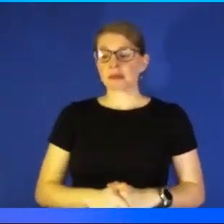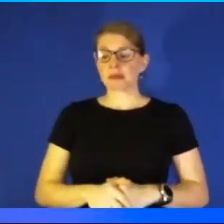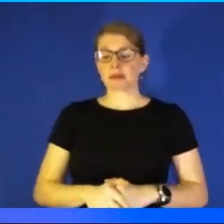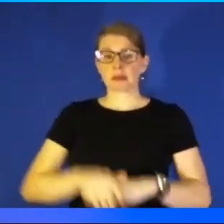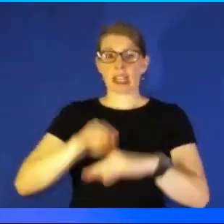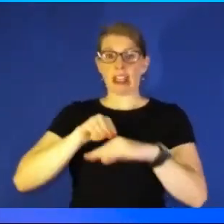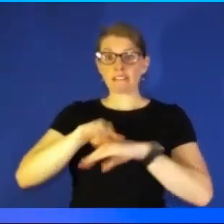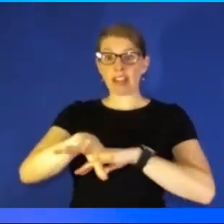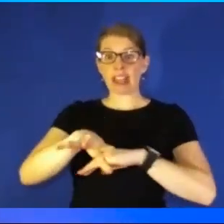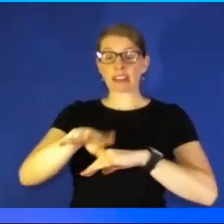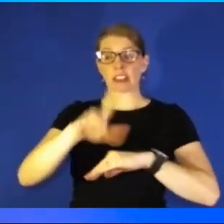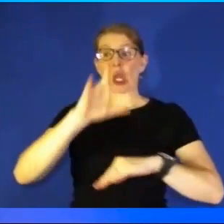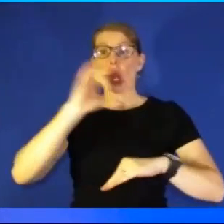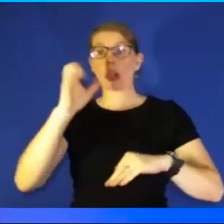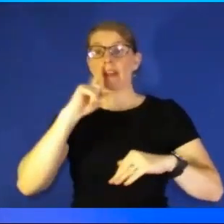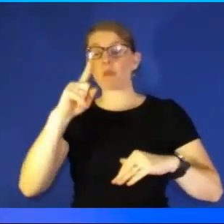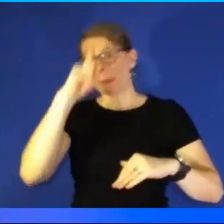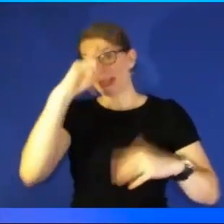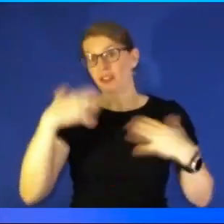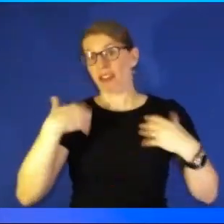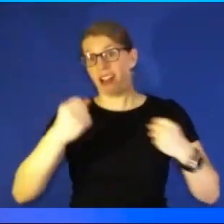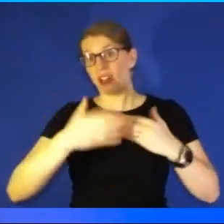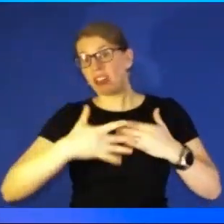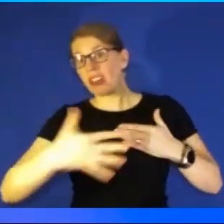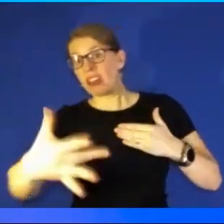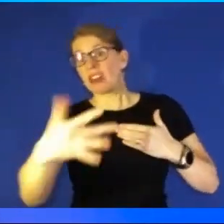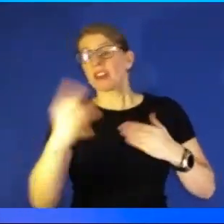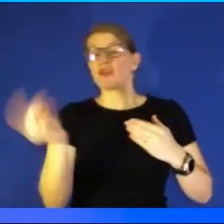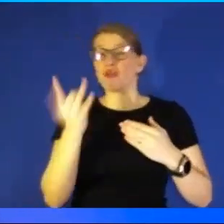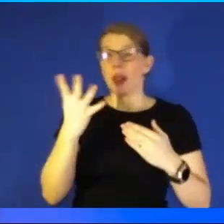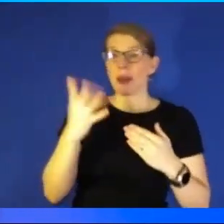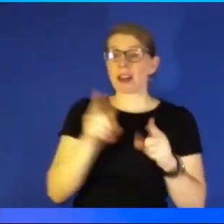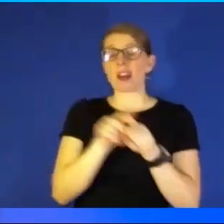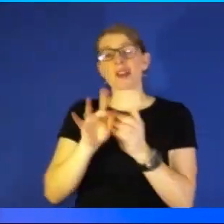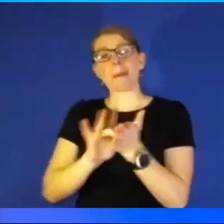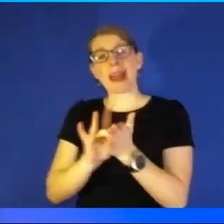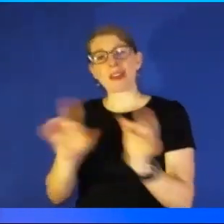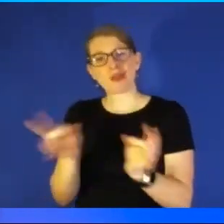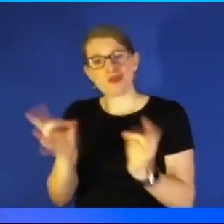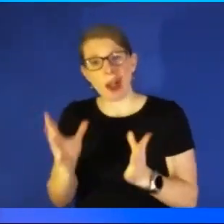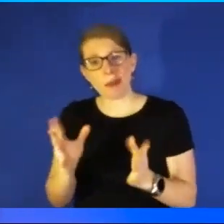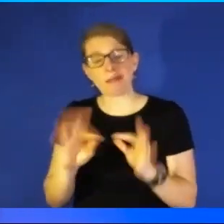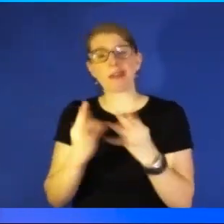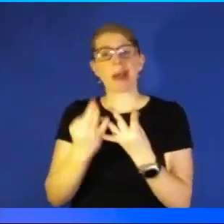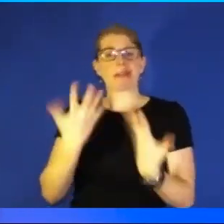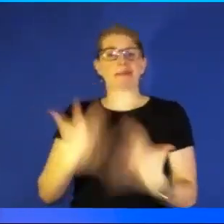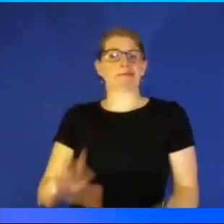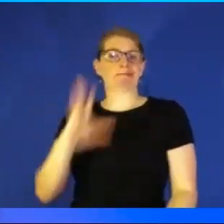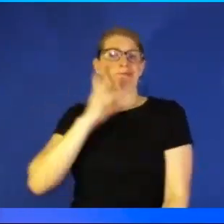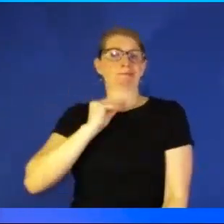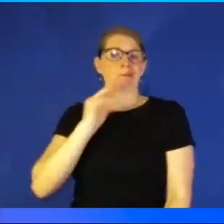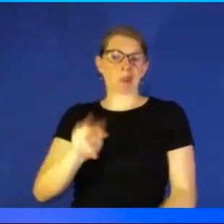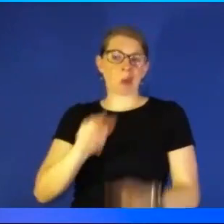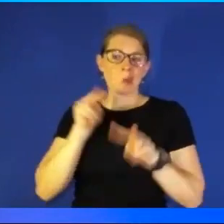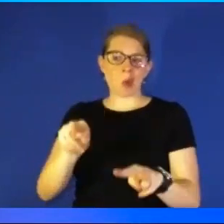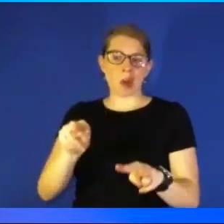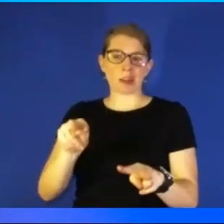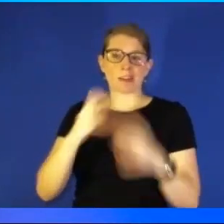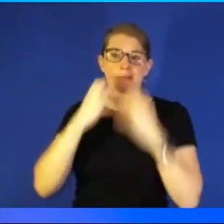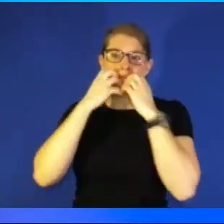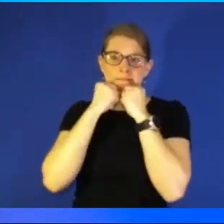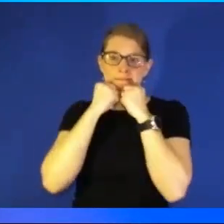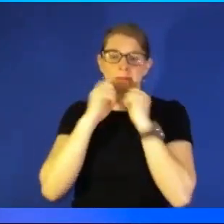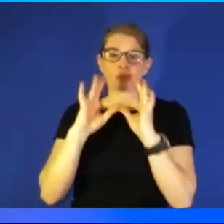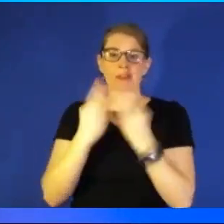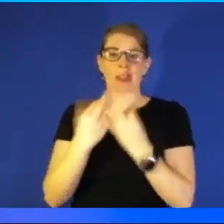come for mental health, specifically trauma and medical trauma that families have experienced. Watching your loved one die on